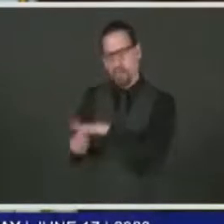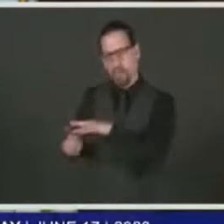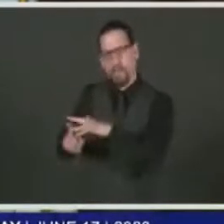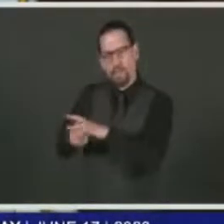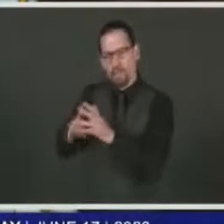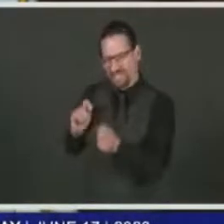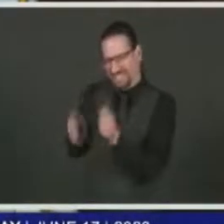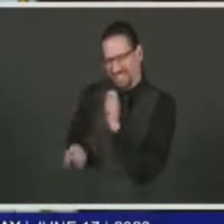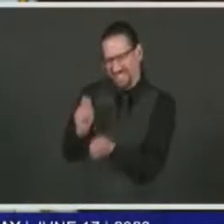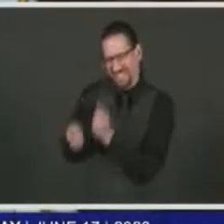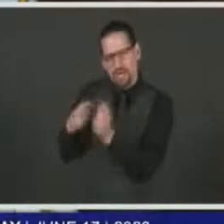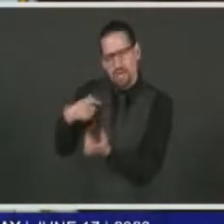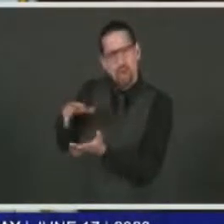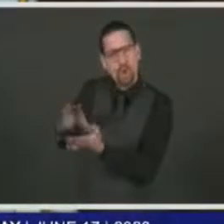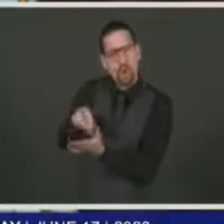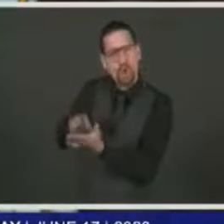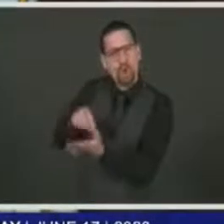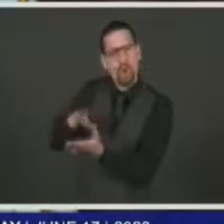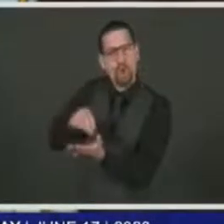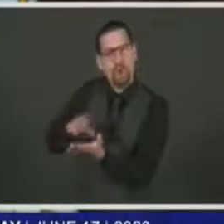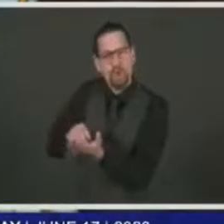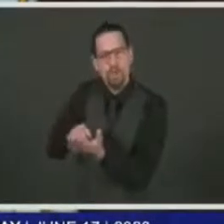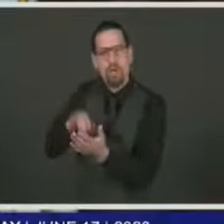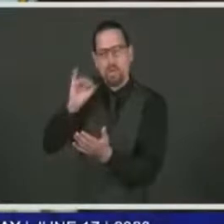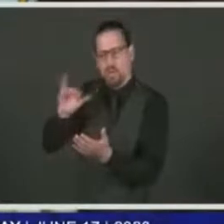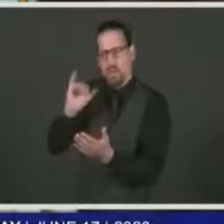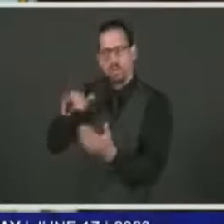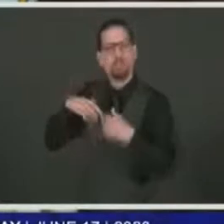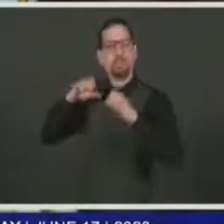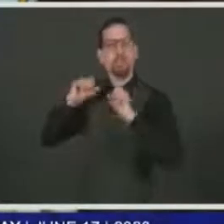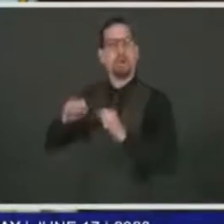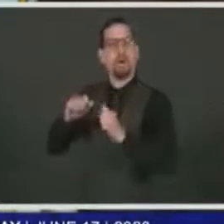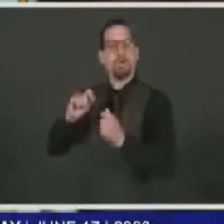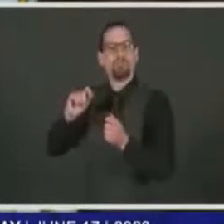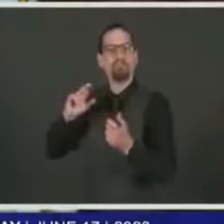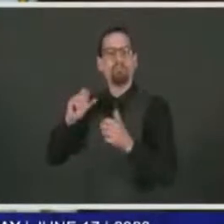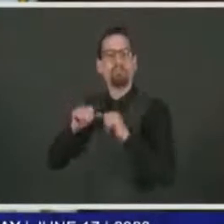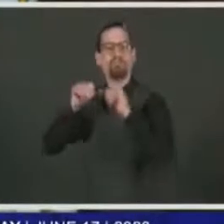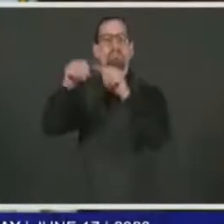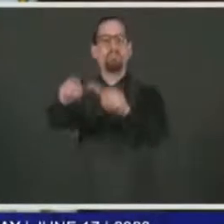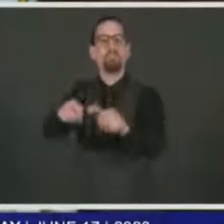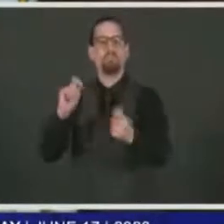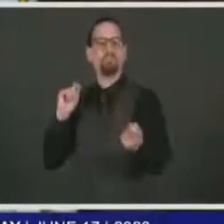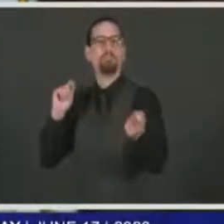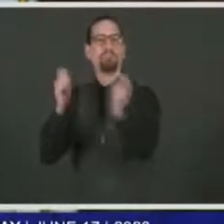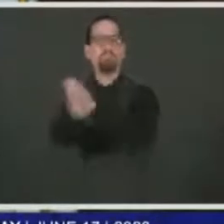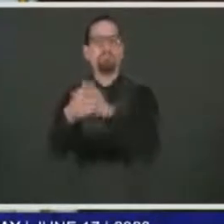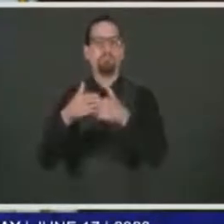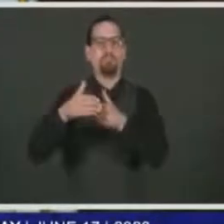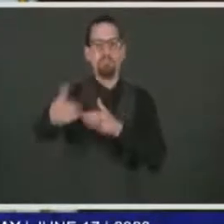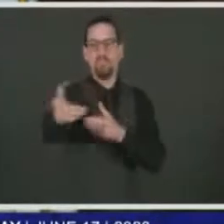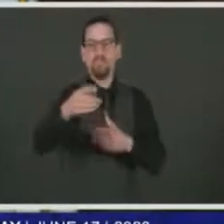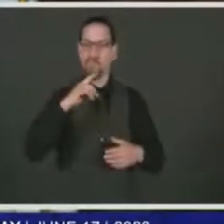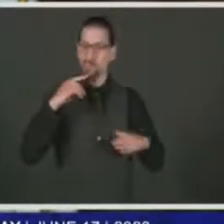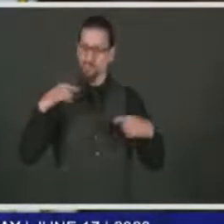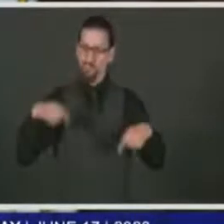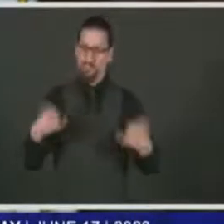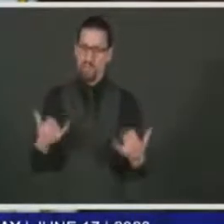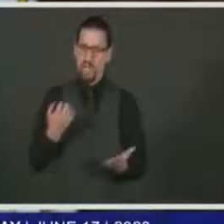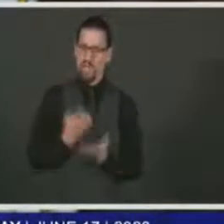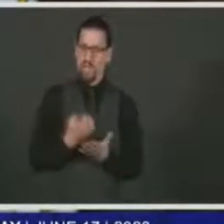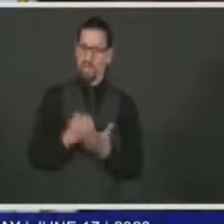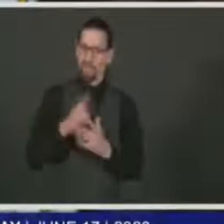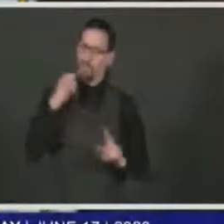start thinking that way. It's changed. This economy is forever changed. There are going to